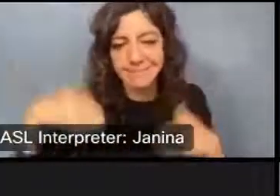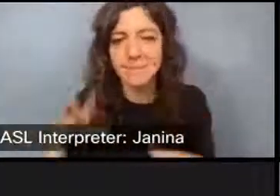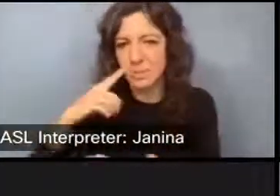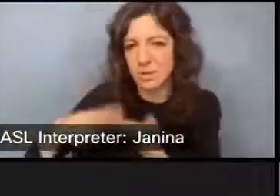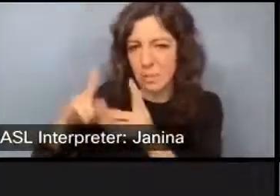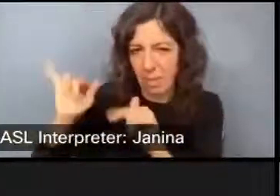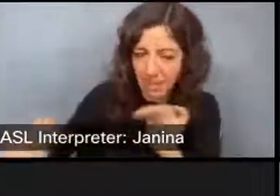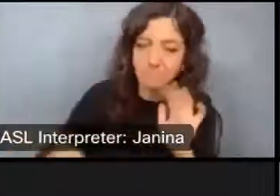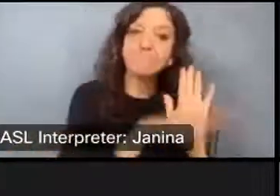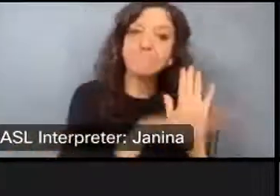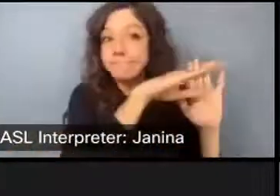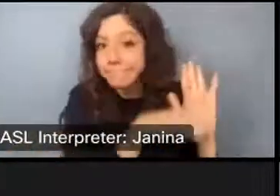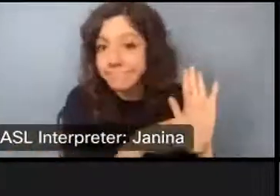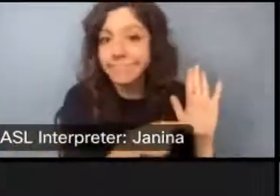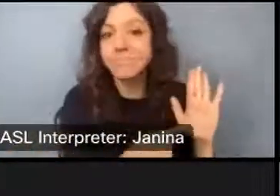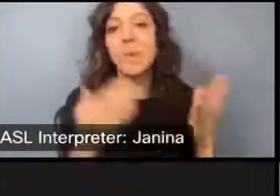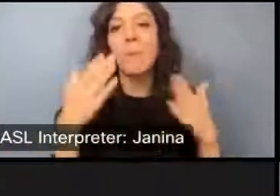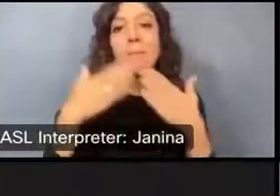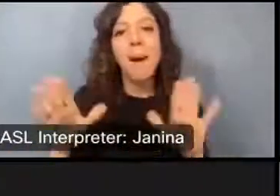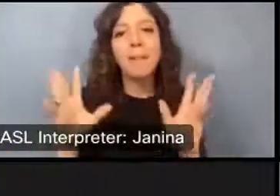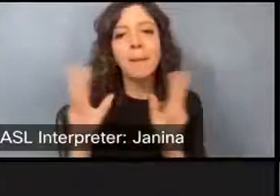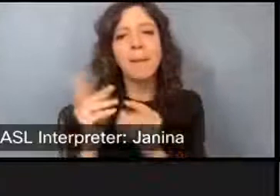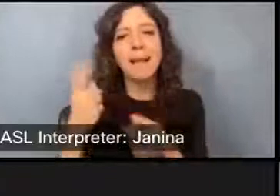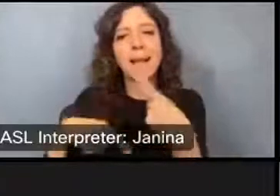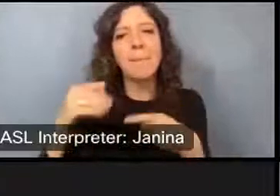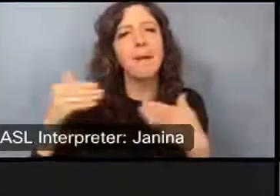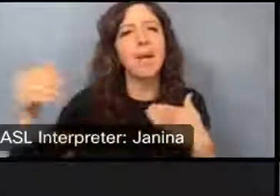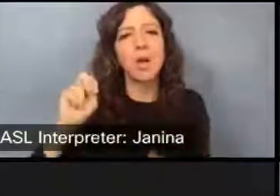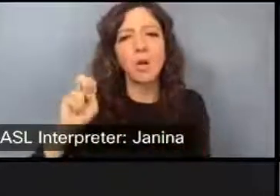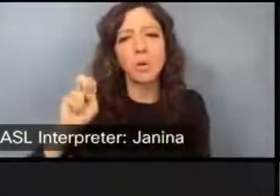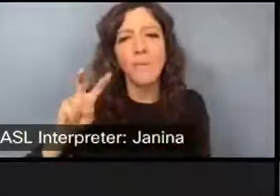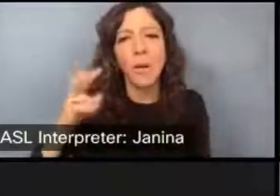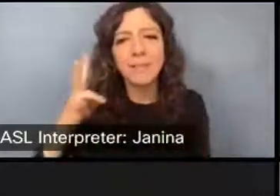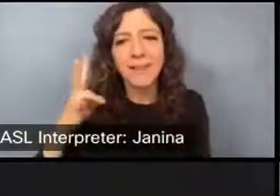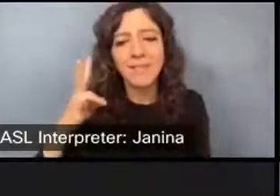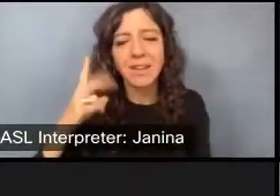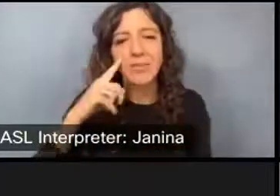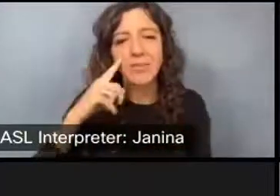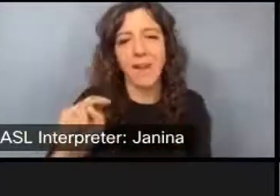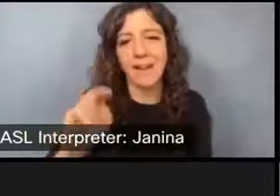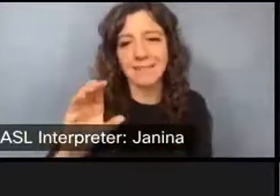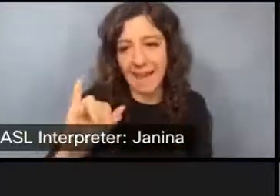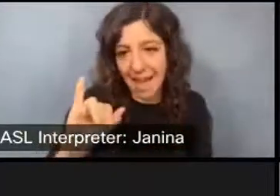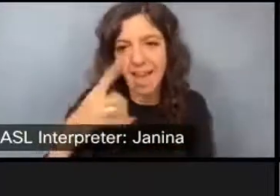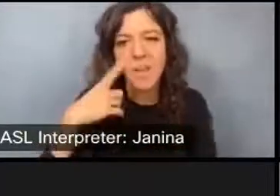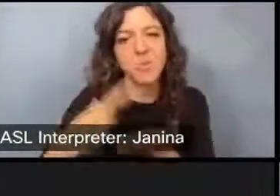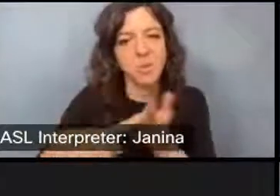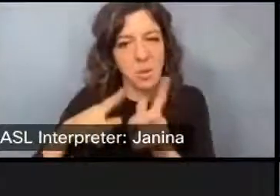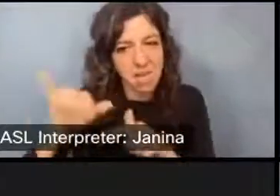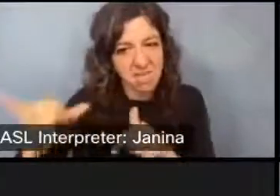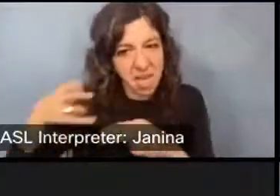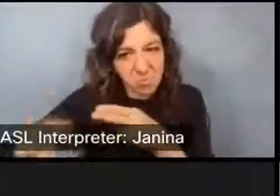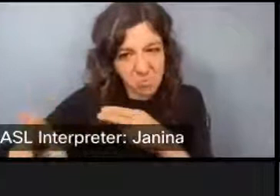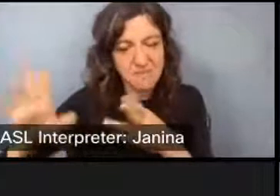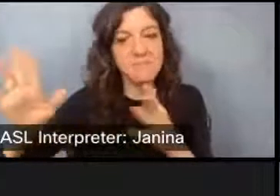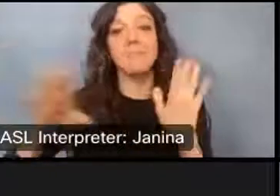And we have a public meeting coming up November 17th for NCI. So we'll talk about that briefly. And then